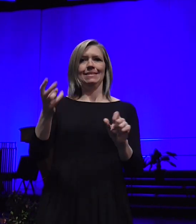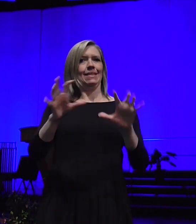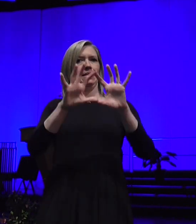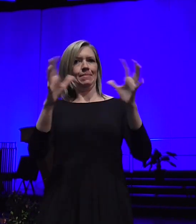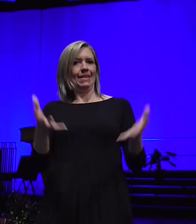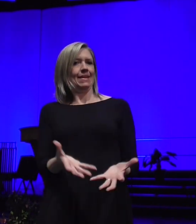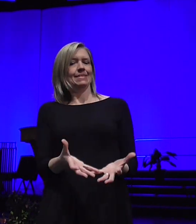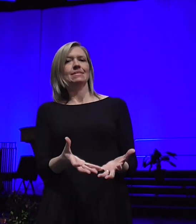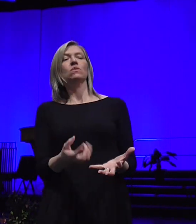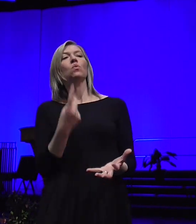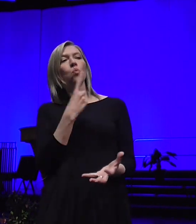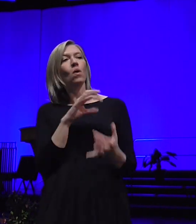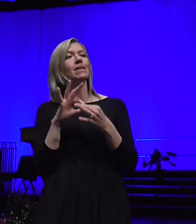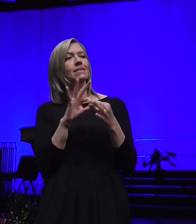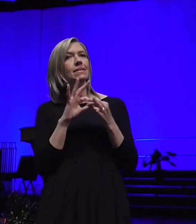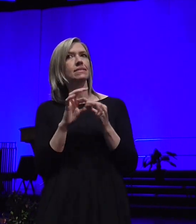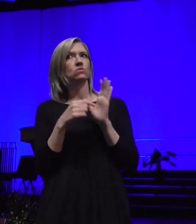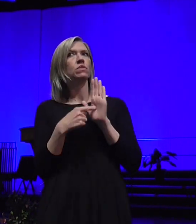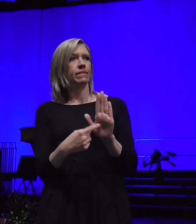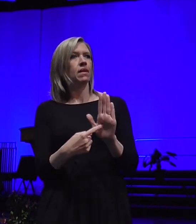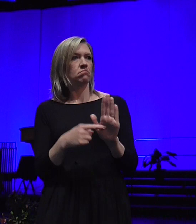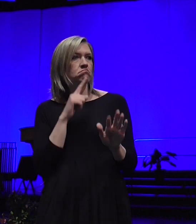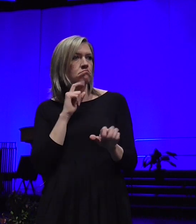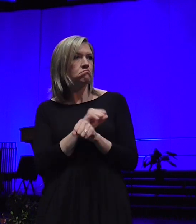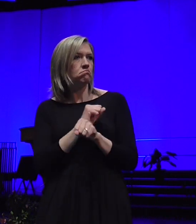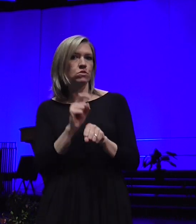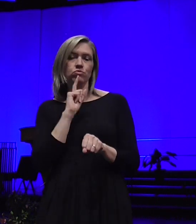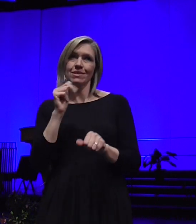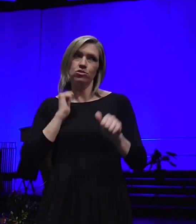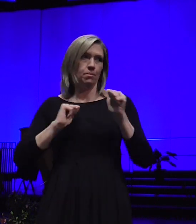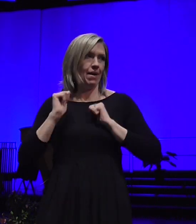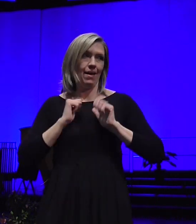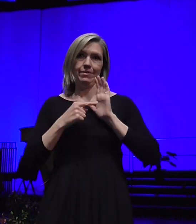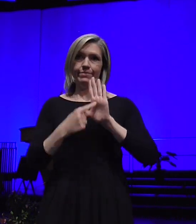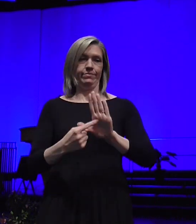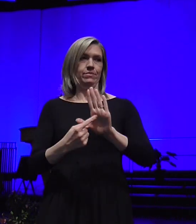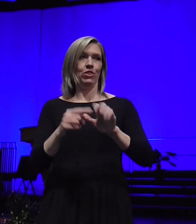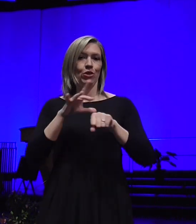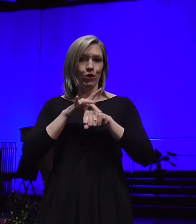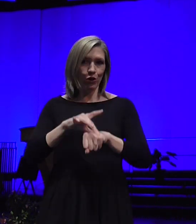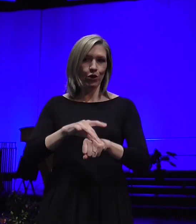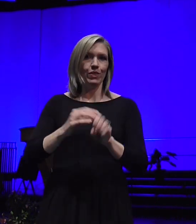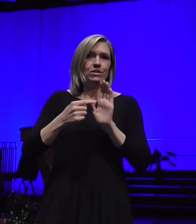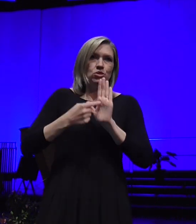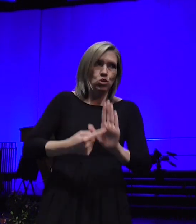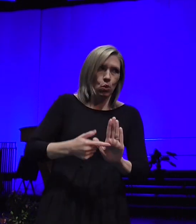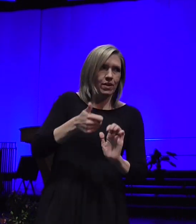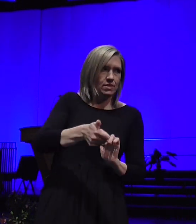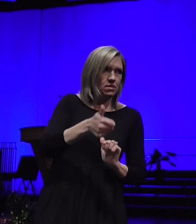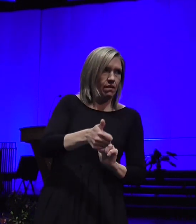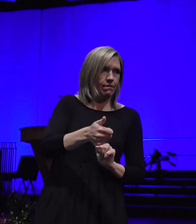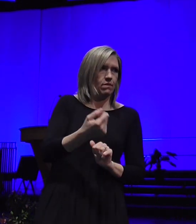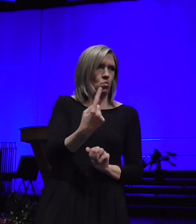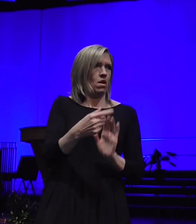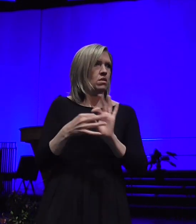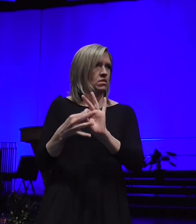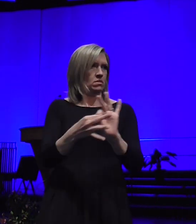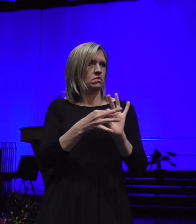planet. Oneness is being revealed to us in a very dramatic way. The earth is revealing oneness to